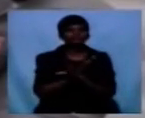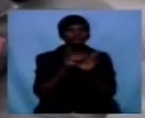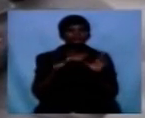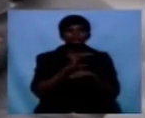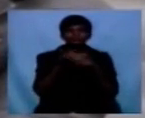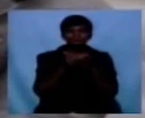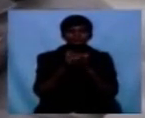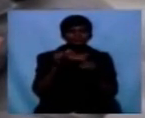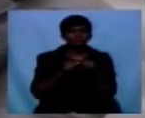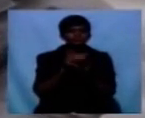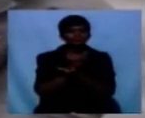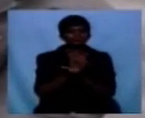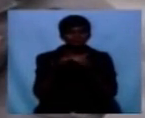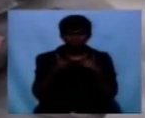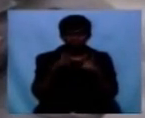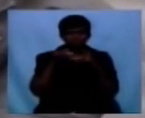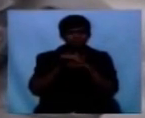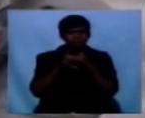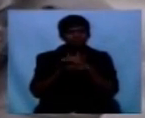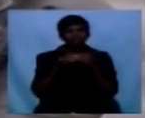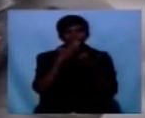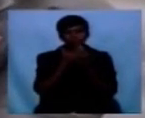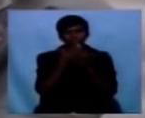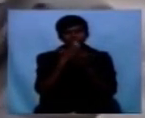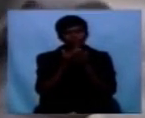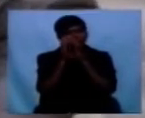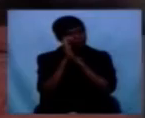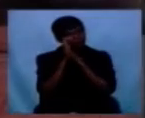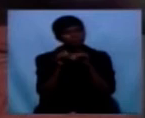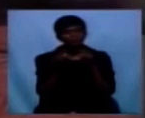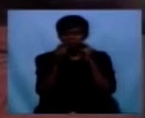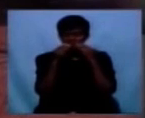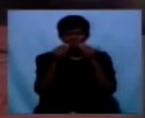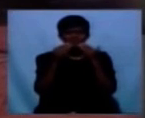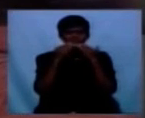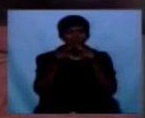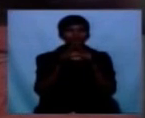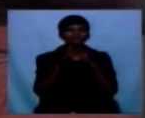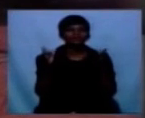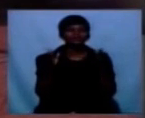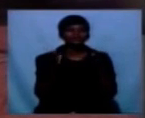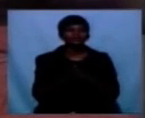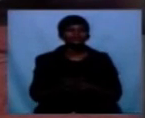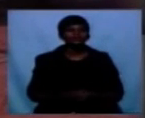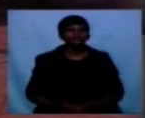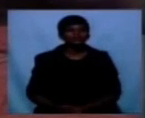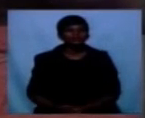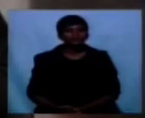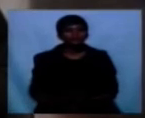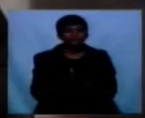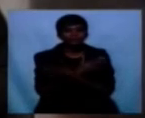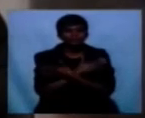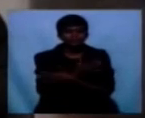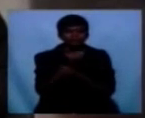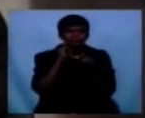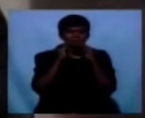wants every Zambian to have access to decent accommodation. And that Thank you. Thank you so much. Thank you. You've been watching Sunday Interview,